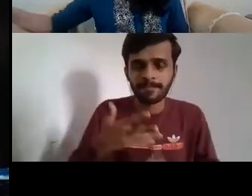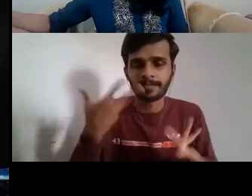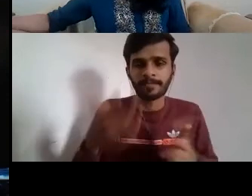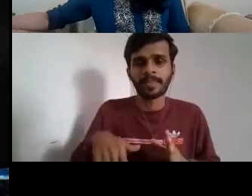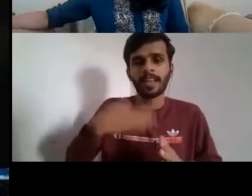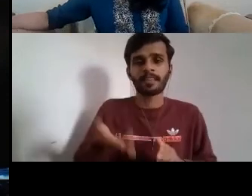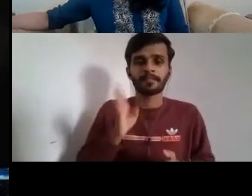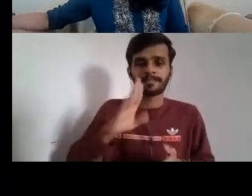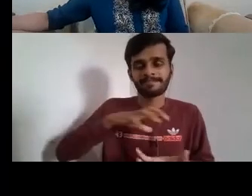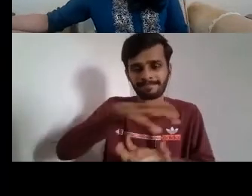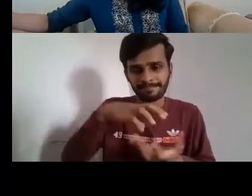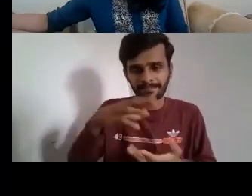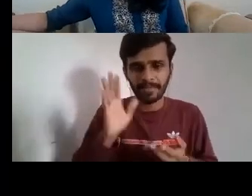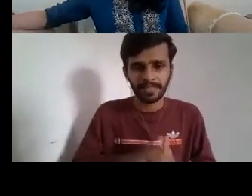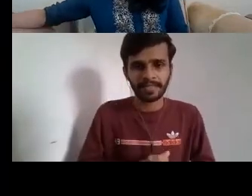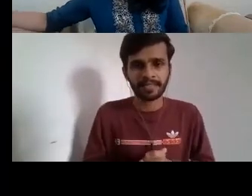And the roots